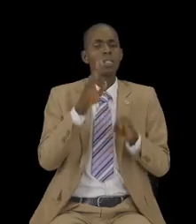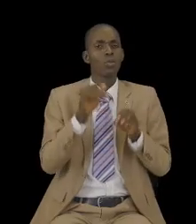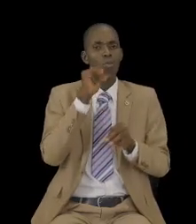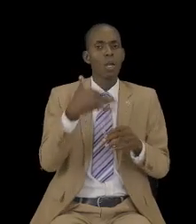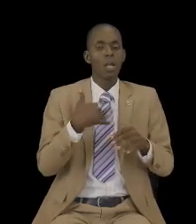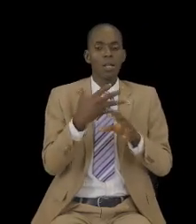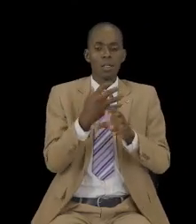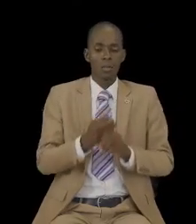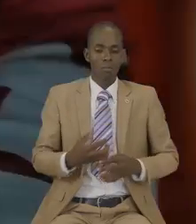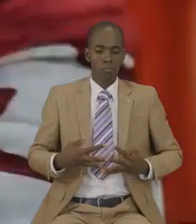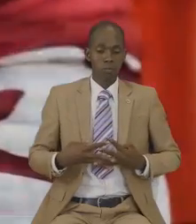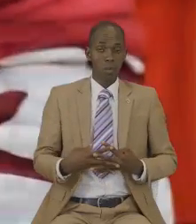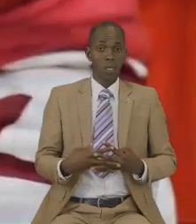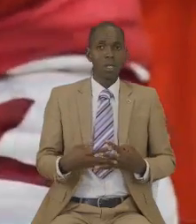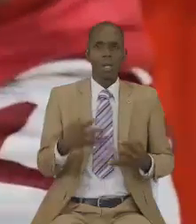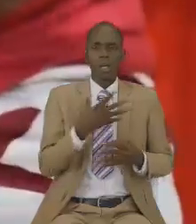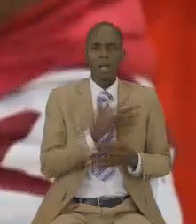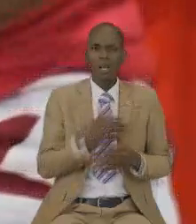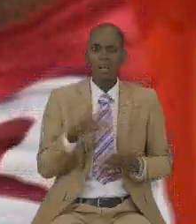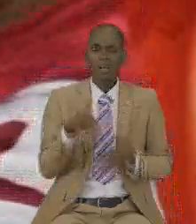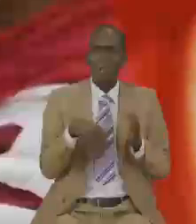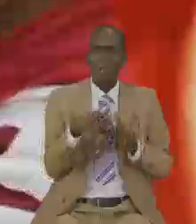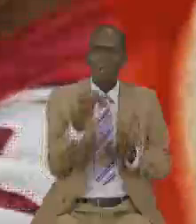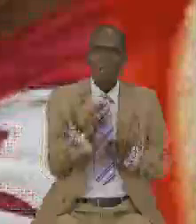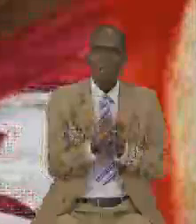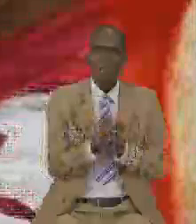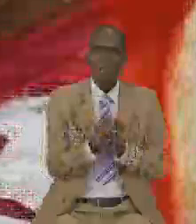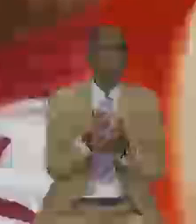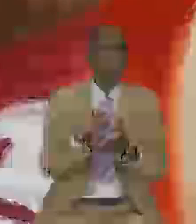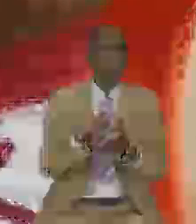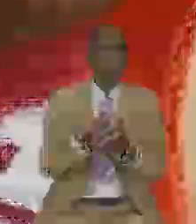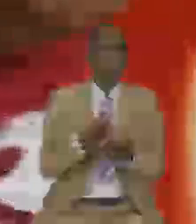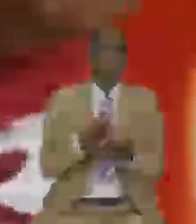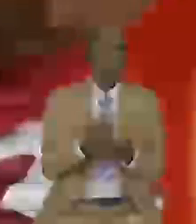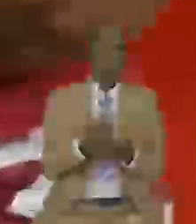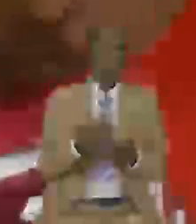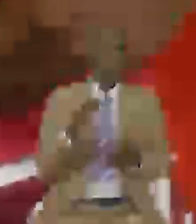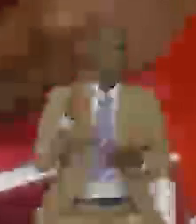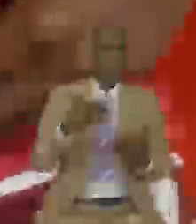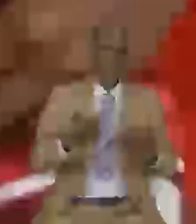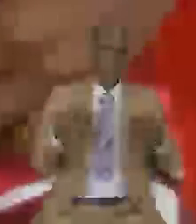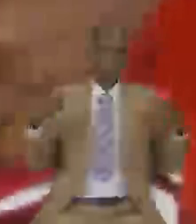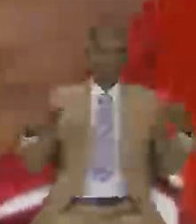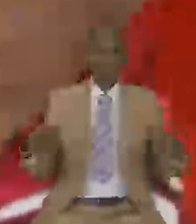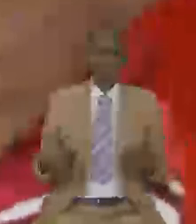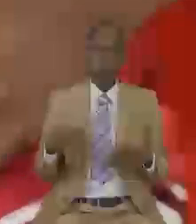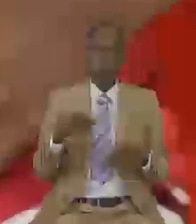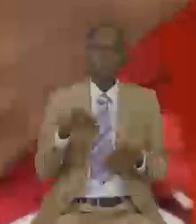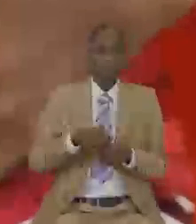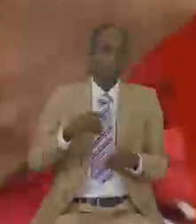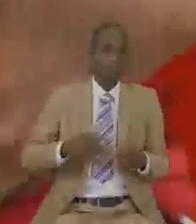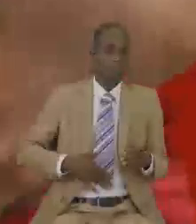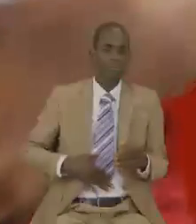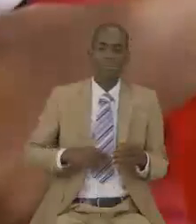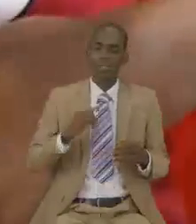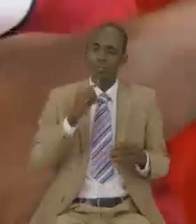lower abdomen, I discovered that it hard and I'm having pain all over my my stomach,